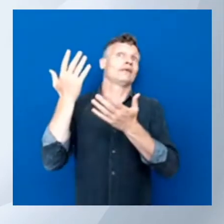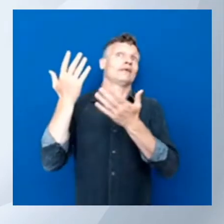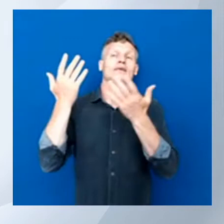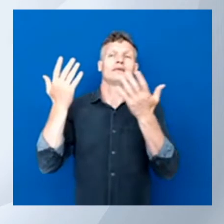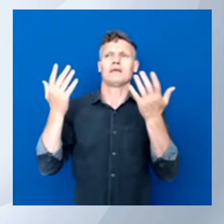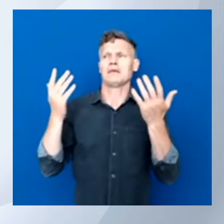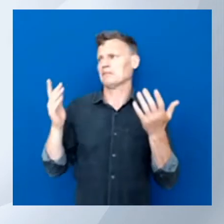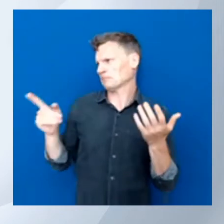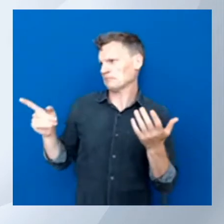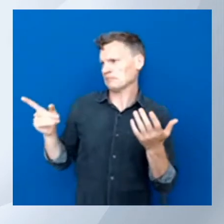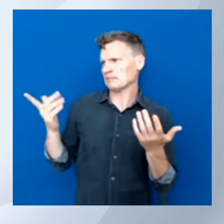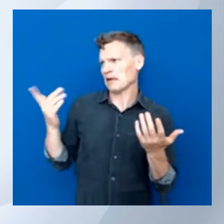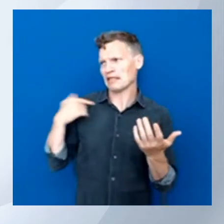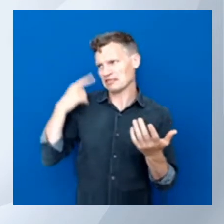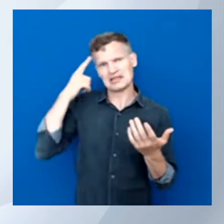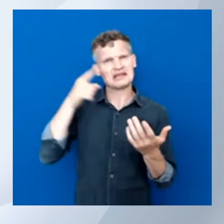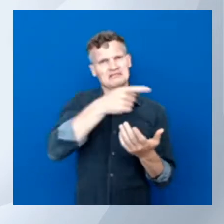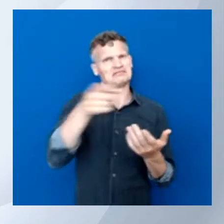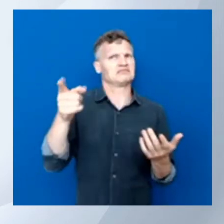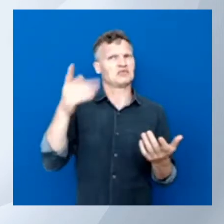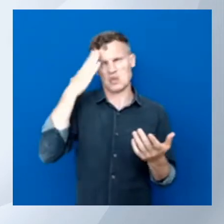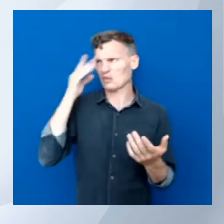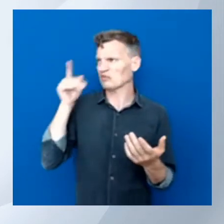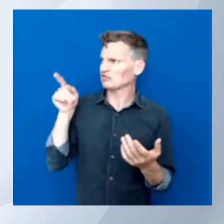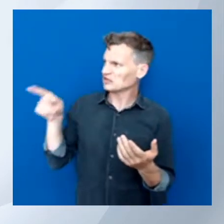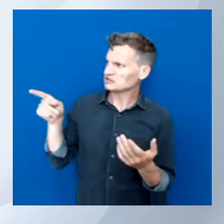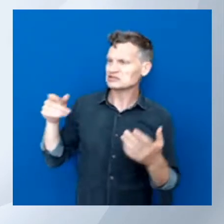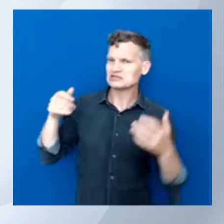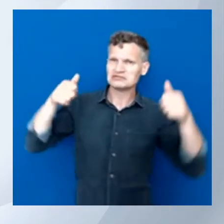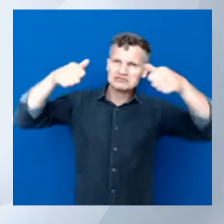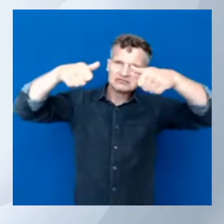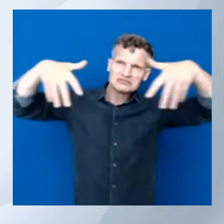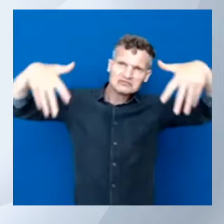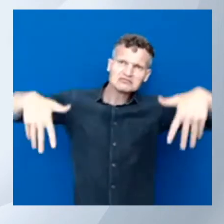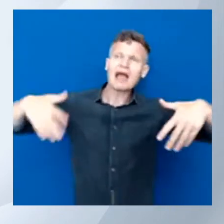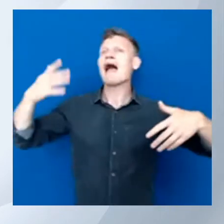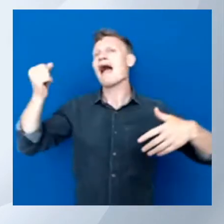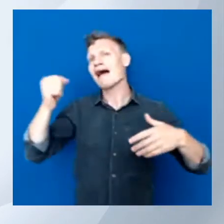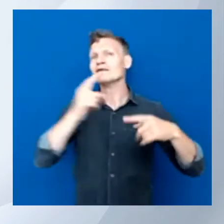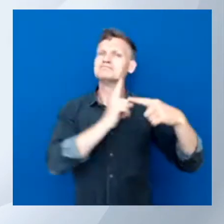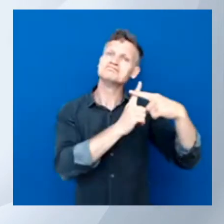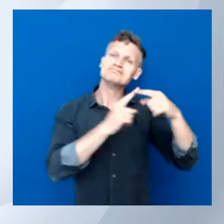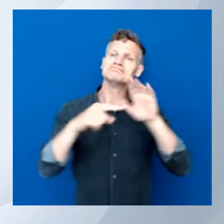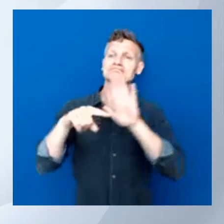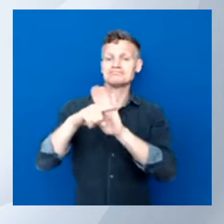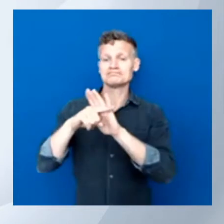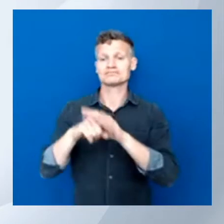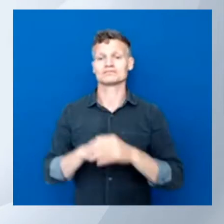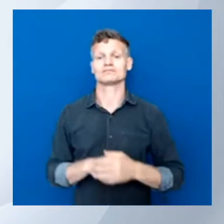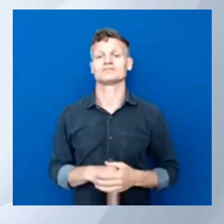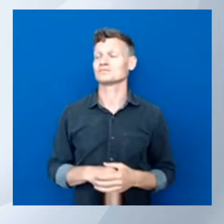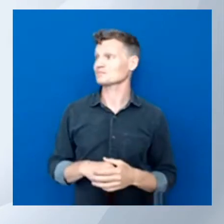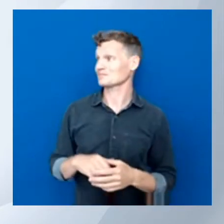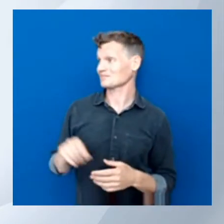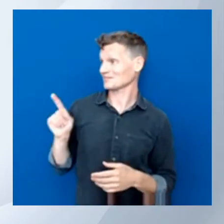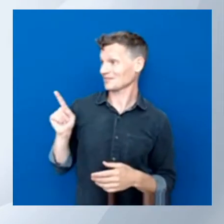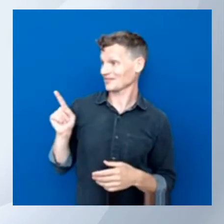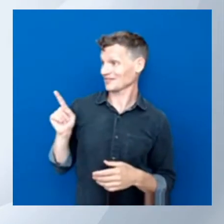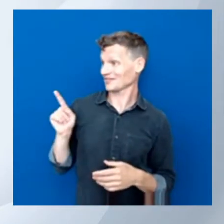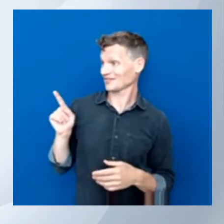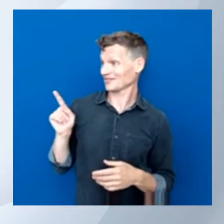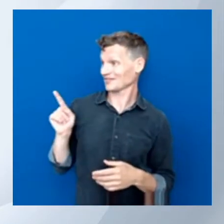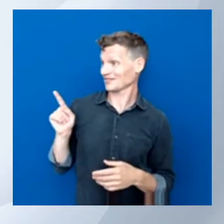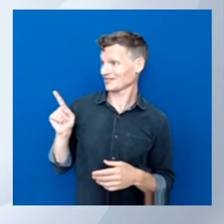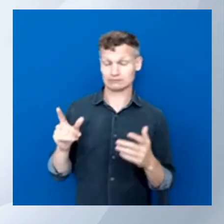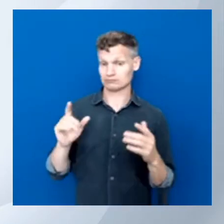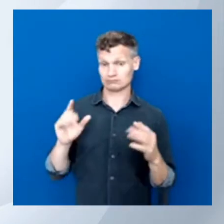the downsides that it can have. And in fact, this is exactly how the cloud works. We have